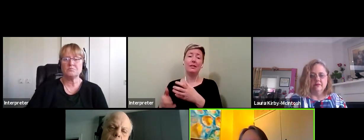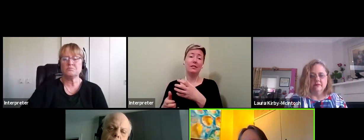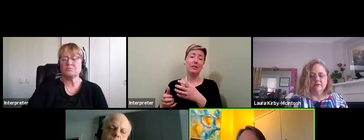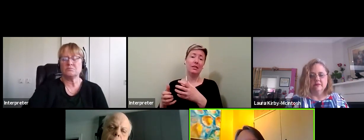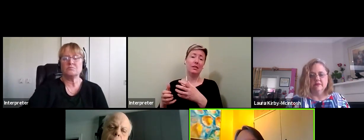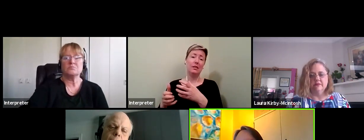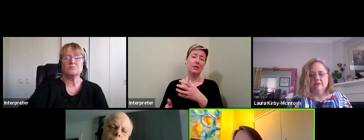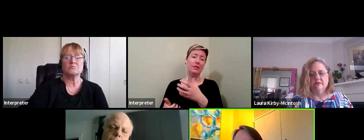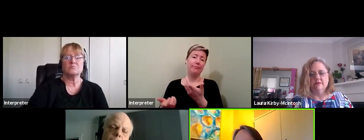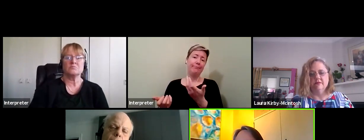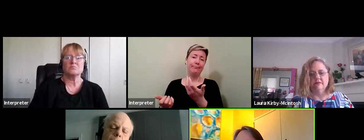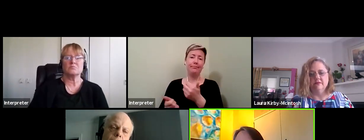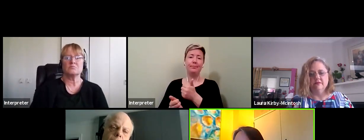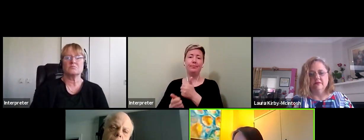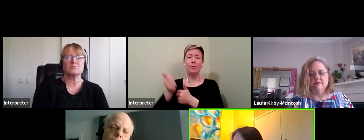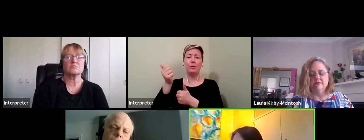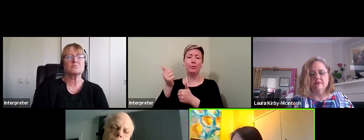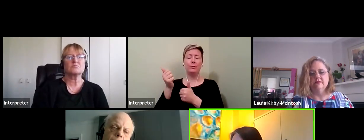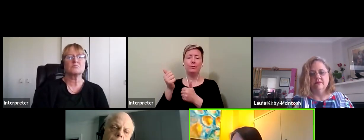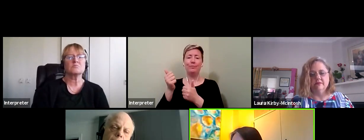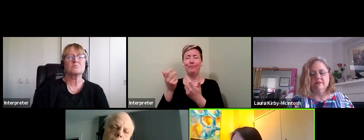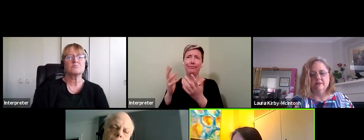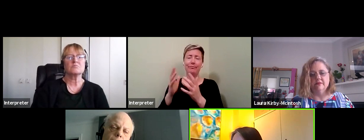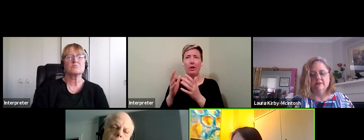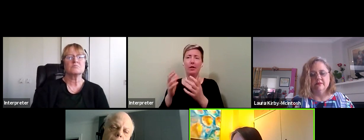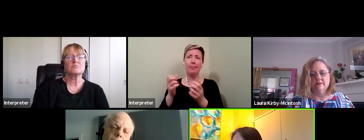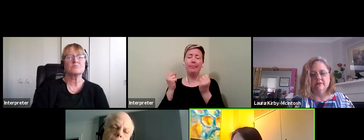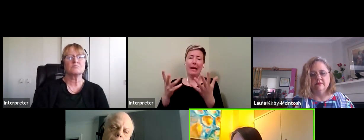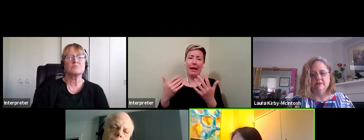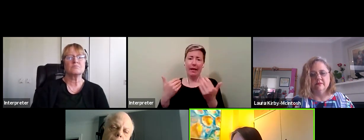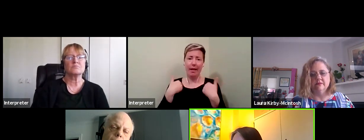broadly call psychosocial disabilities.